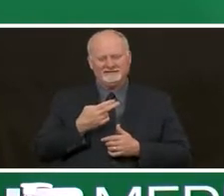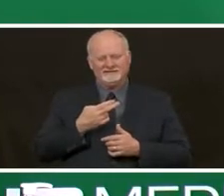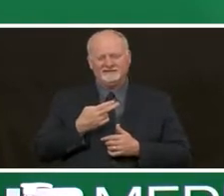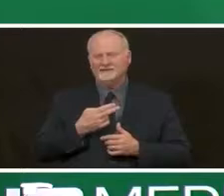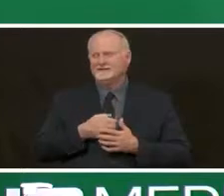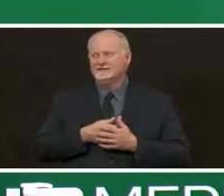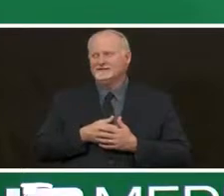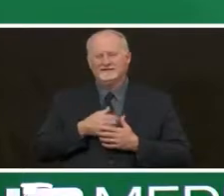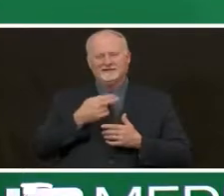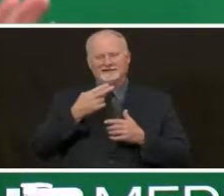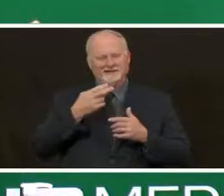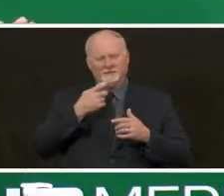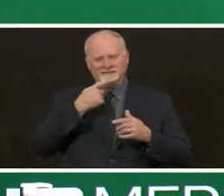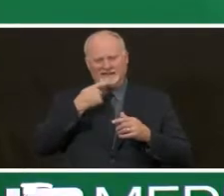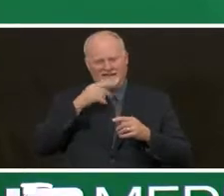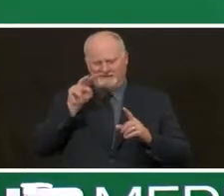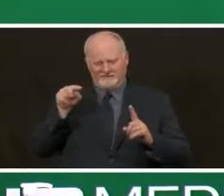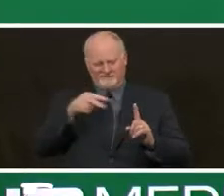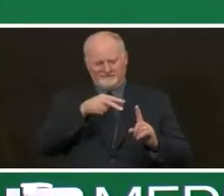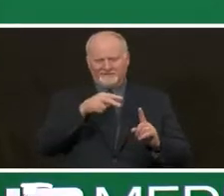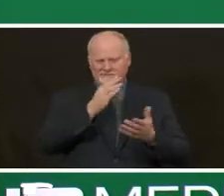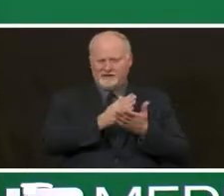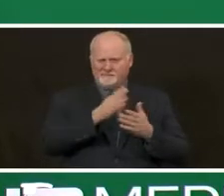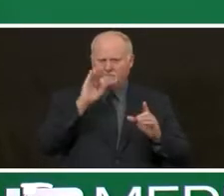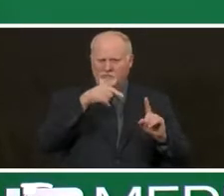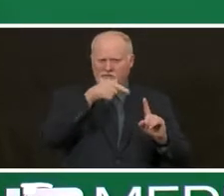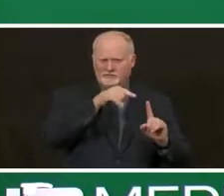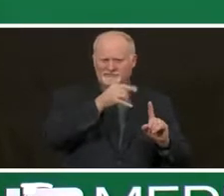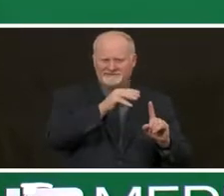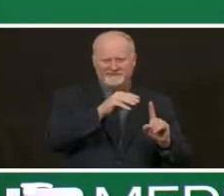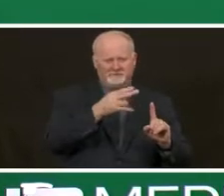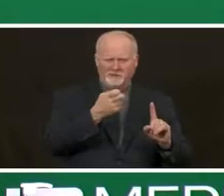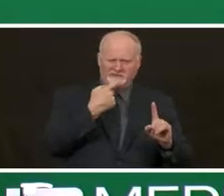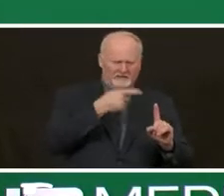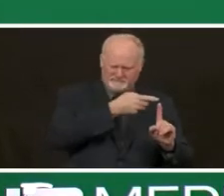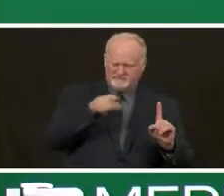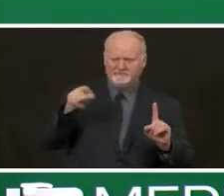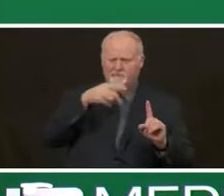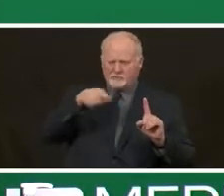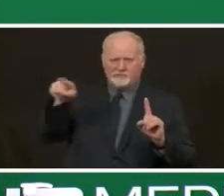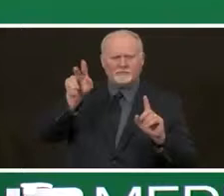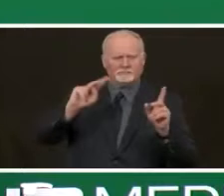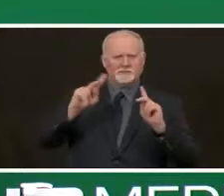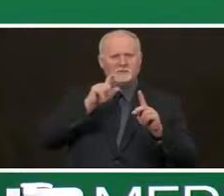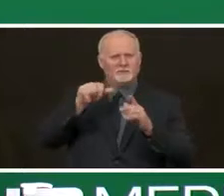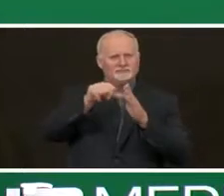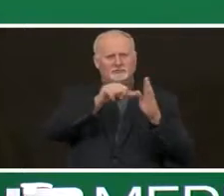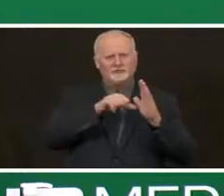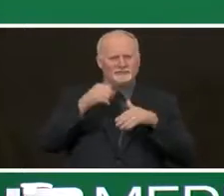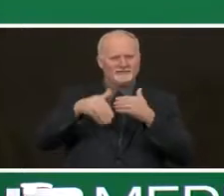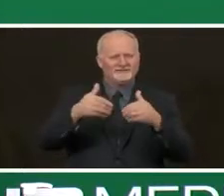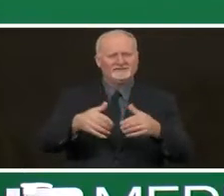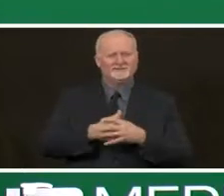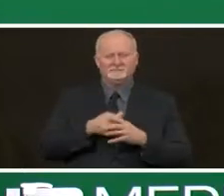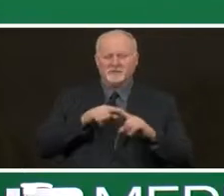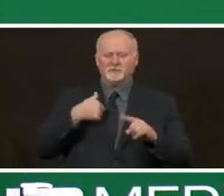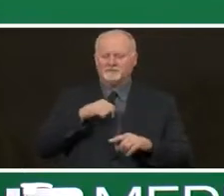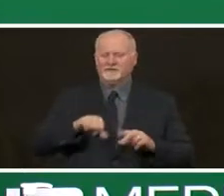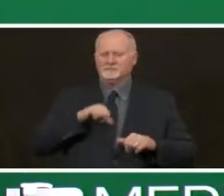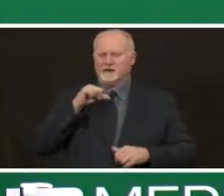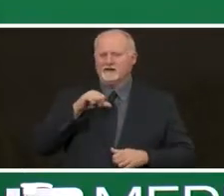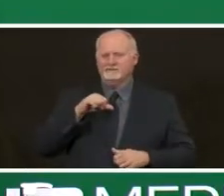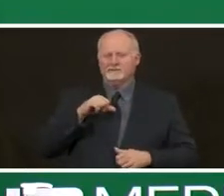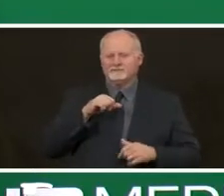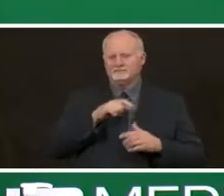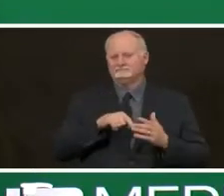the focus on all of you people in the room here and off of him. But we're very proud to memorialize him